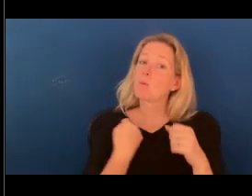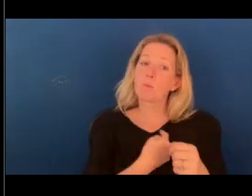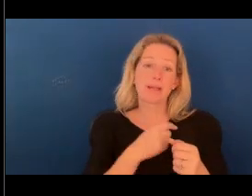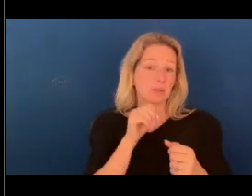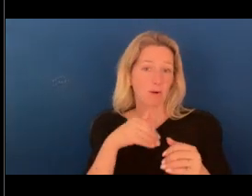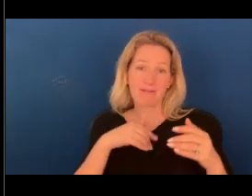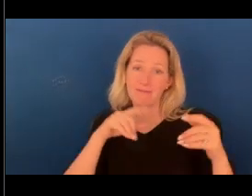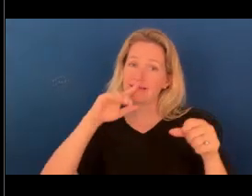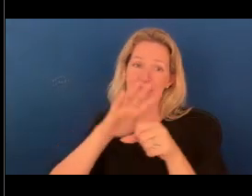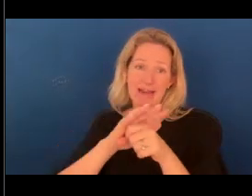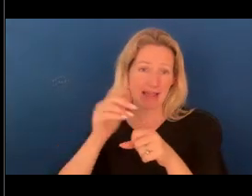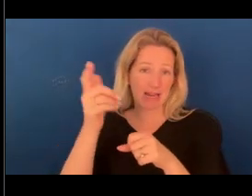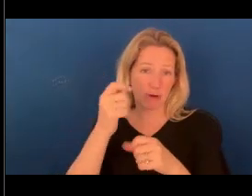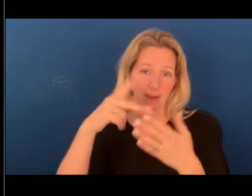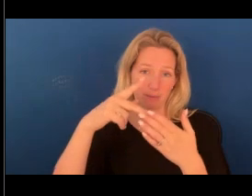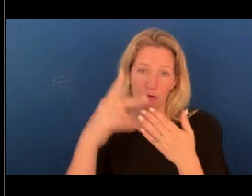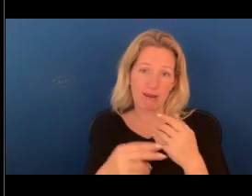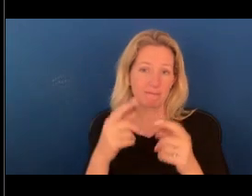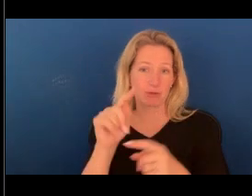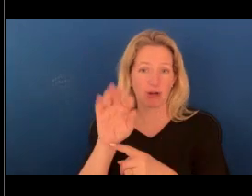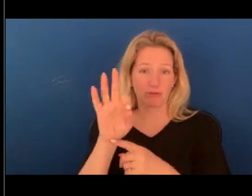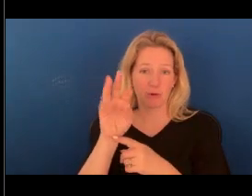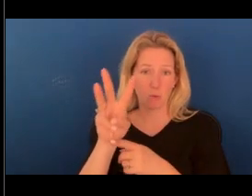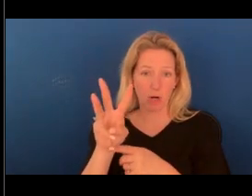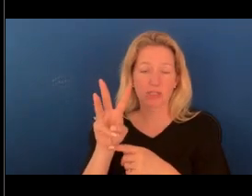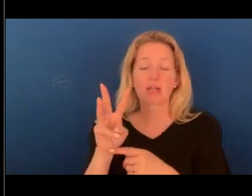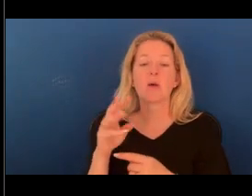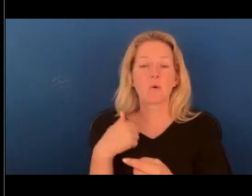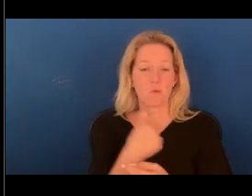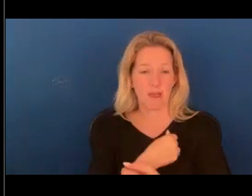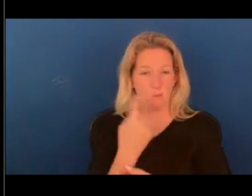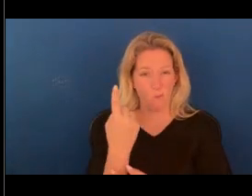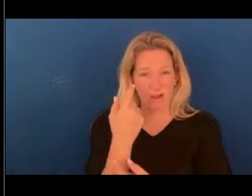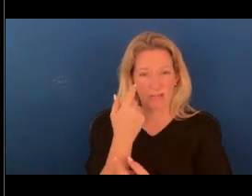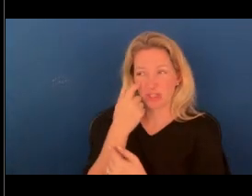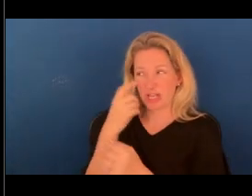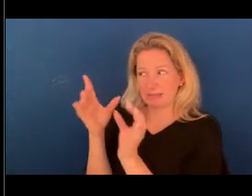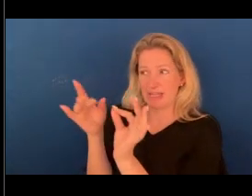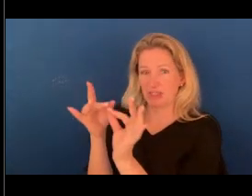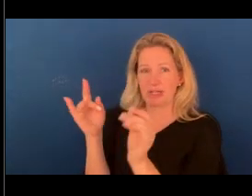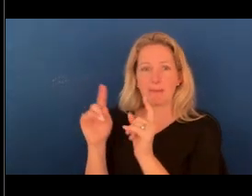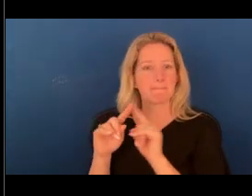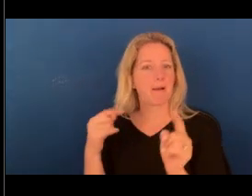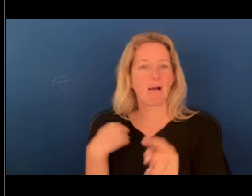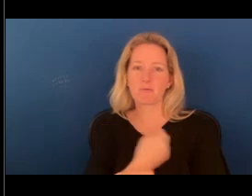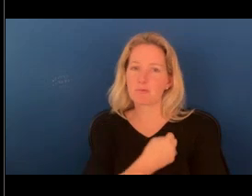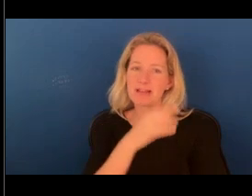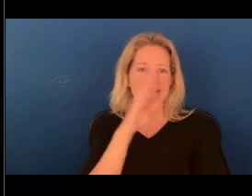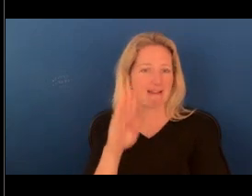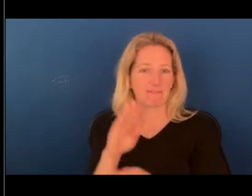waters. There was one authorized by the Save Our Seas 2.0 Act that was just mentioned. However, we never got an